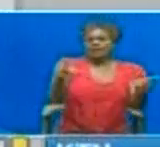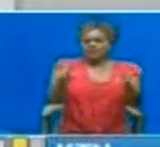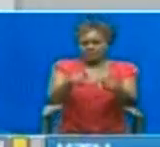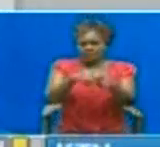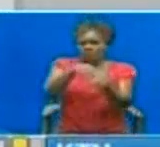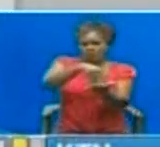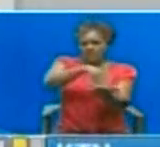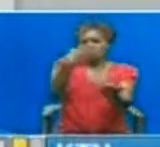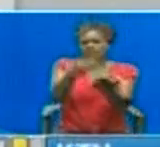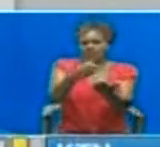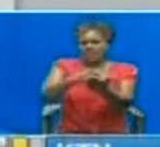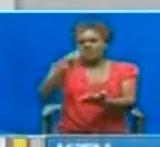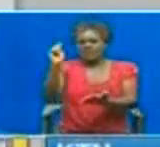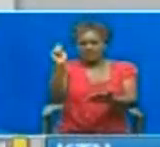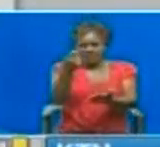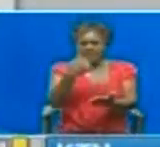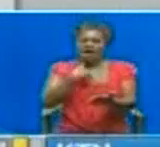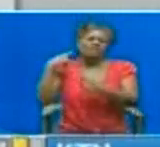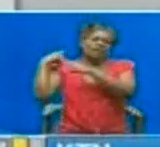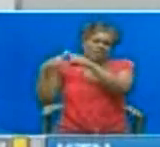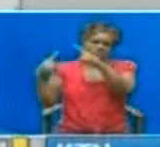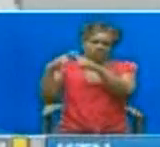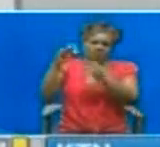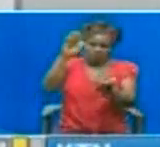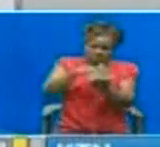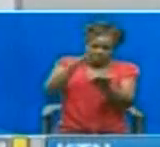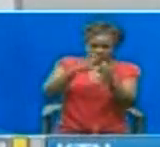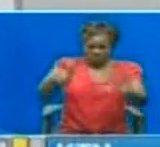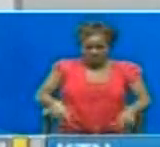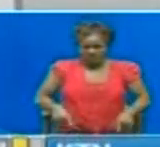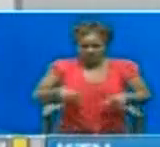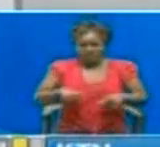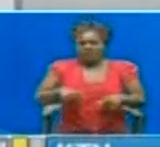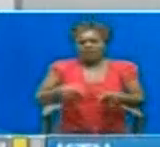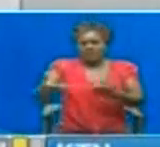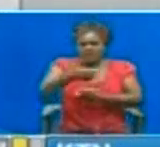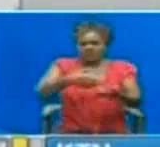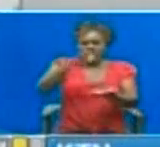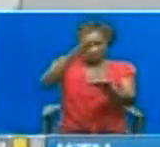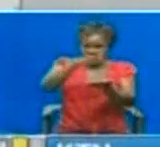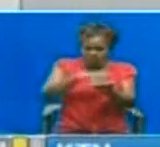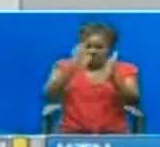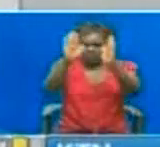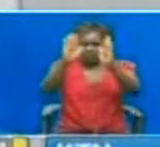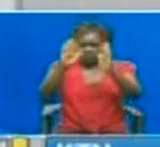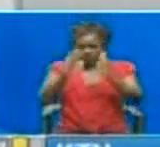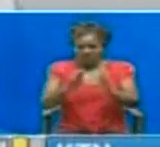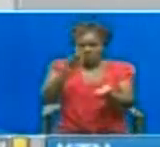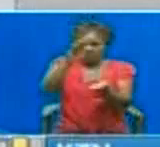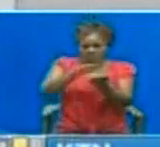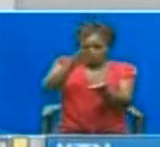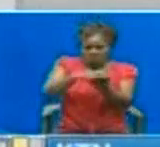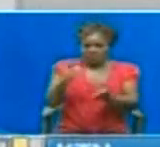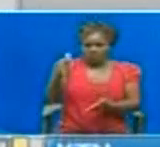weak currency, Kenyans have continued to experience lower cost of living as inflation comes down, significantly influenced by the falling fuel